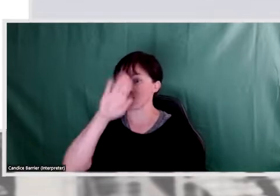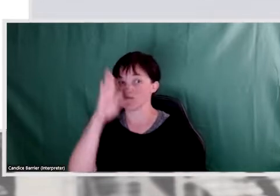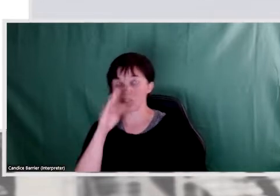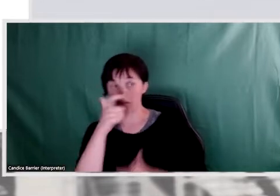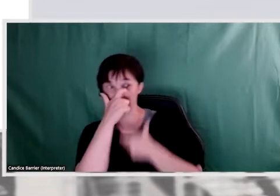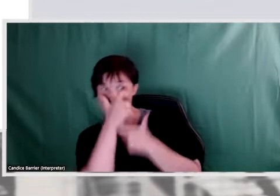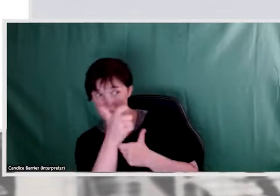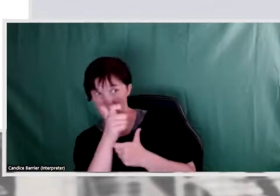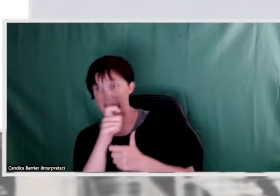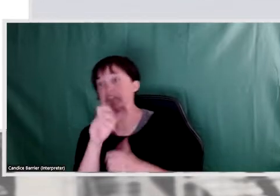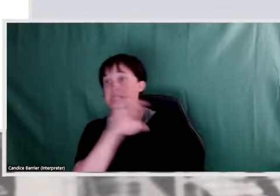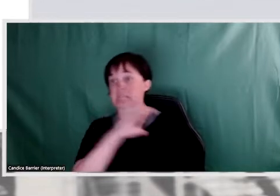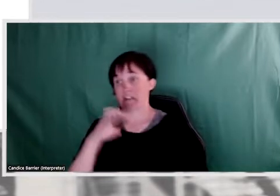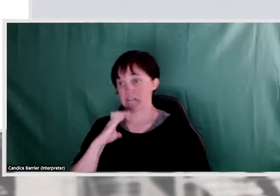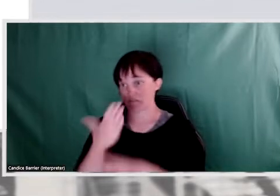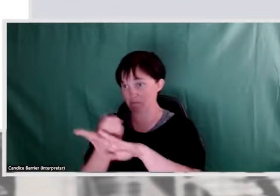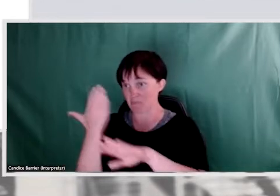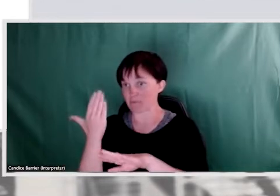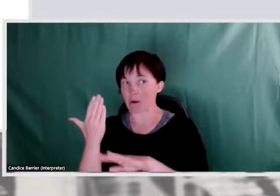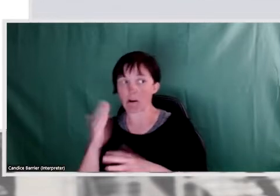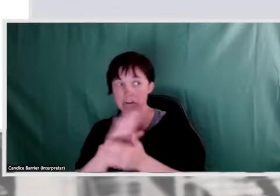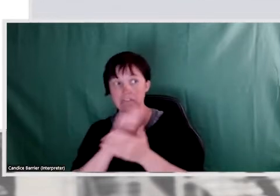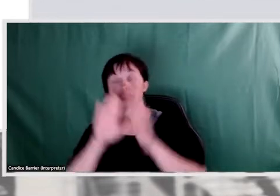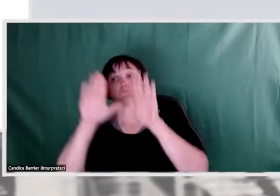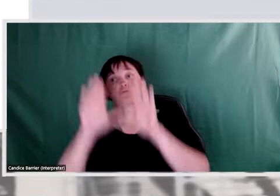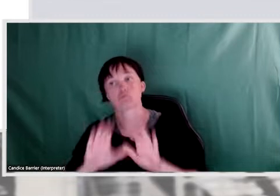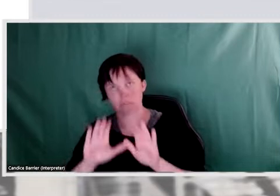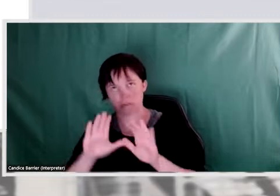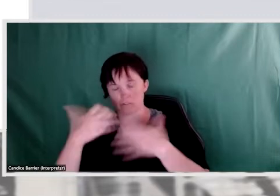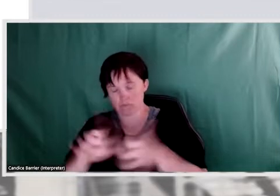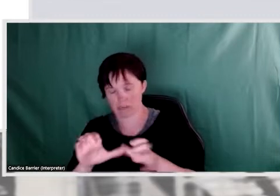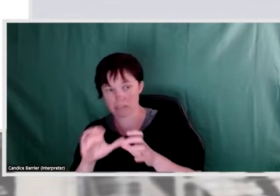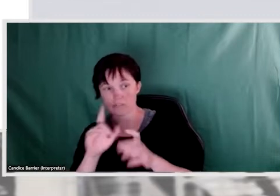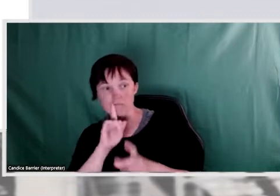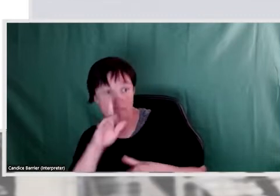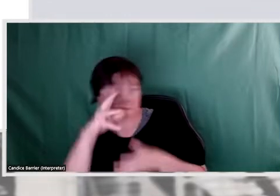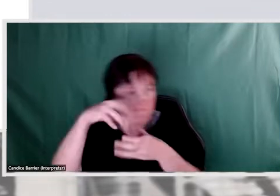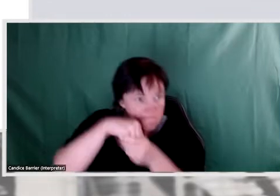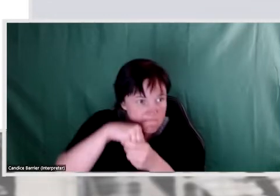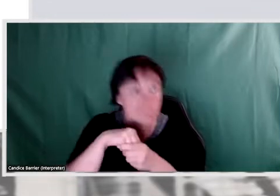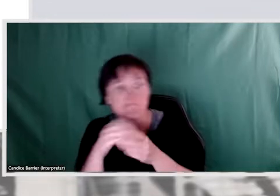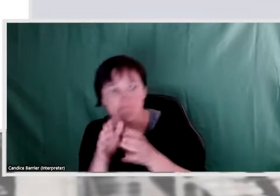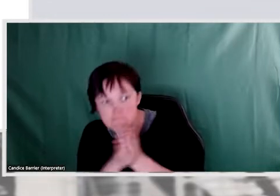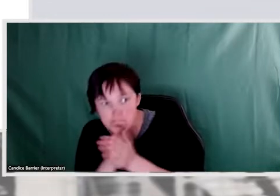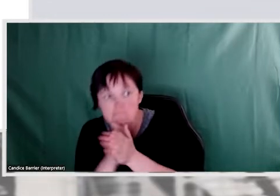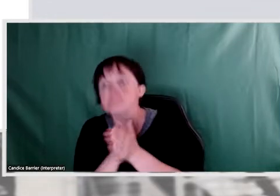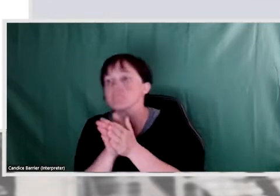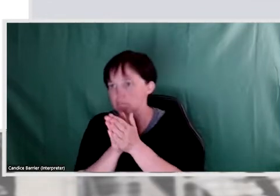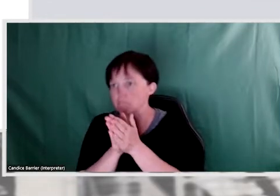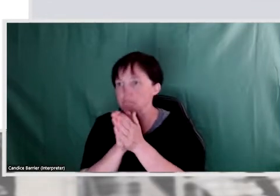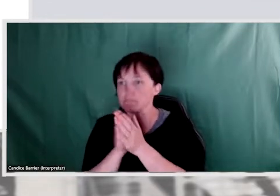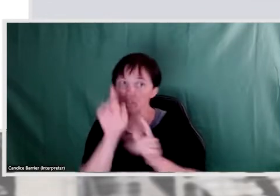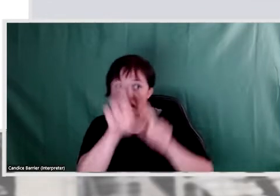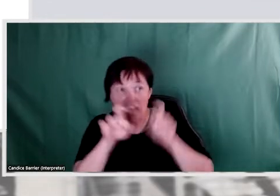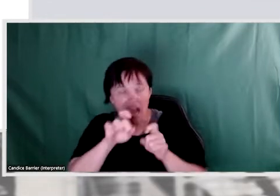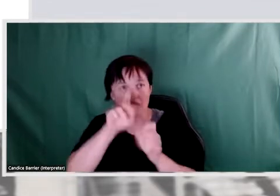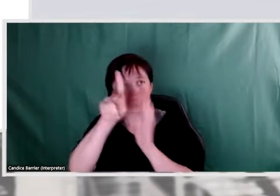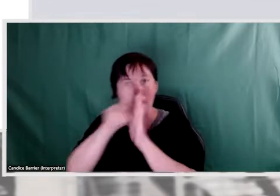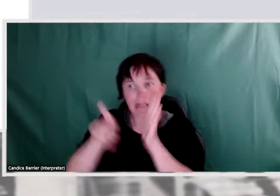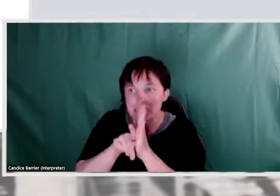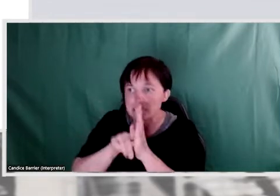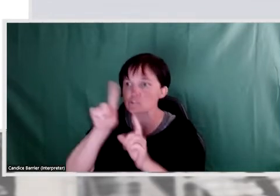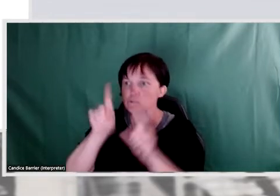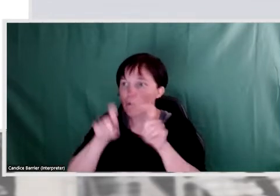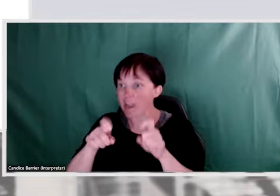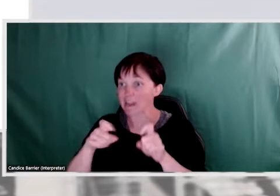it's a great chance to kind of dip your toe in and see how those meetings go. They can get really in the weeds in some fun ways, asking policy questions. I